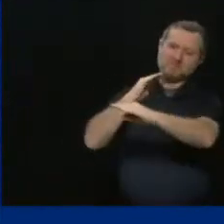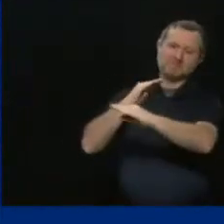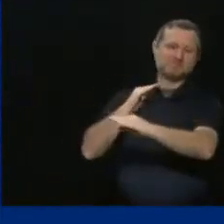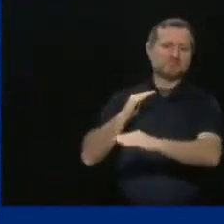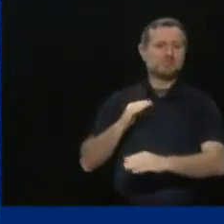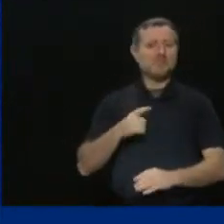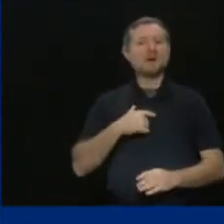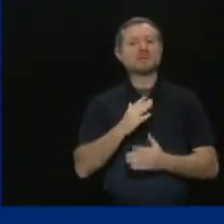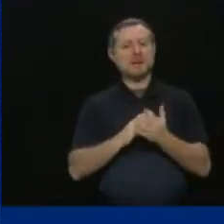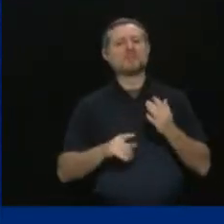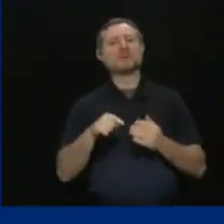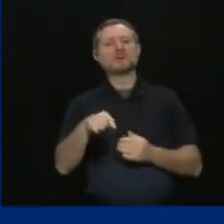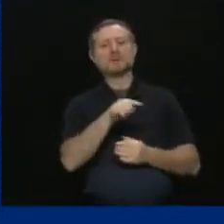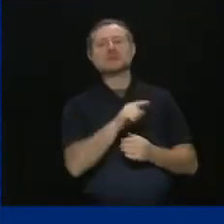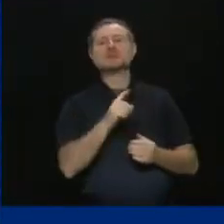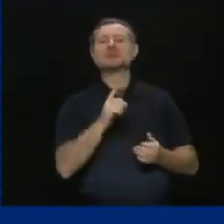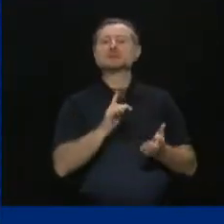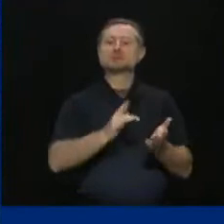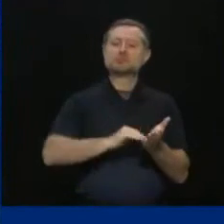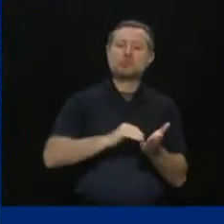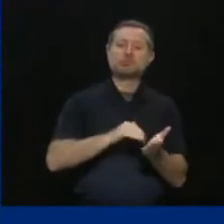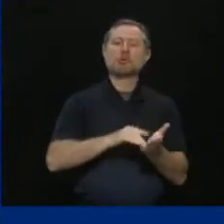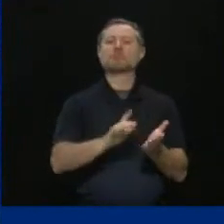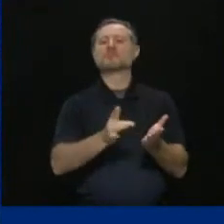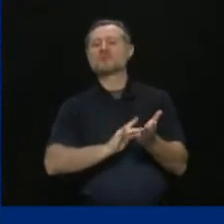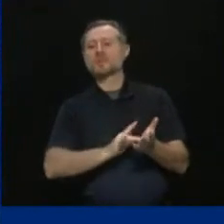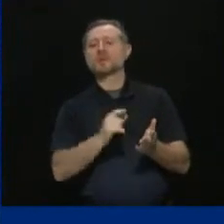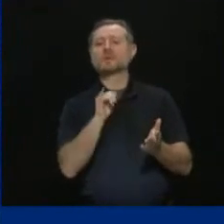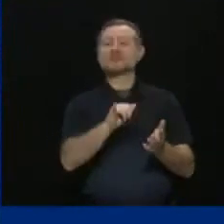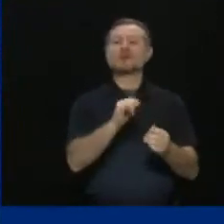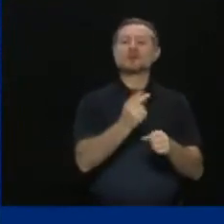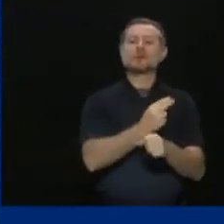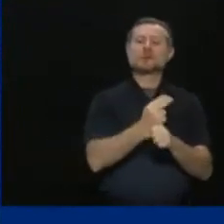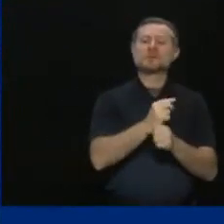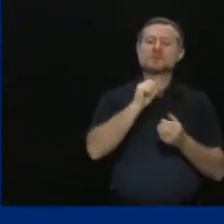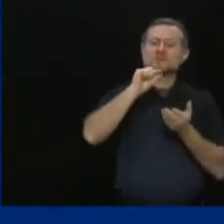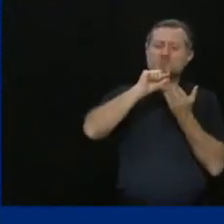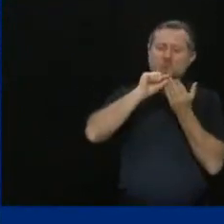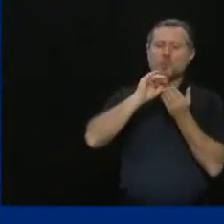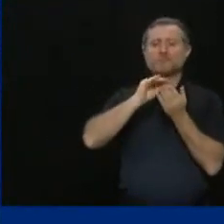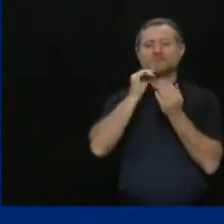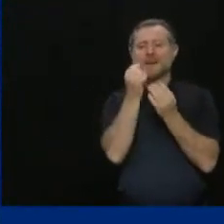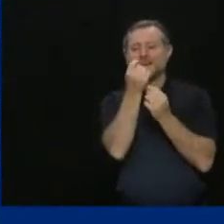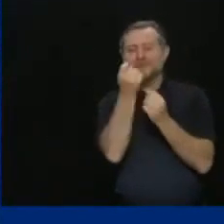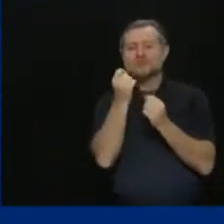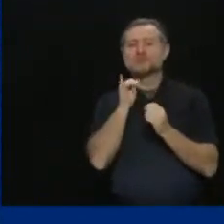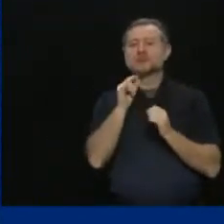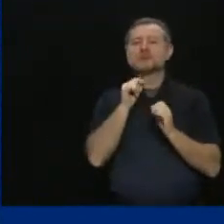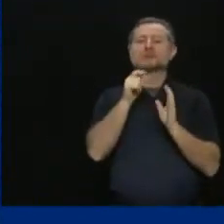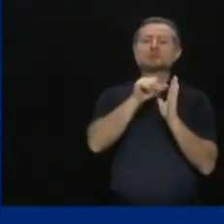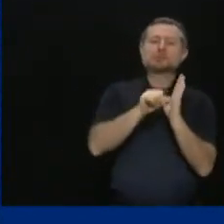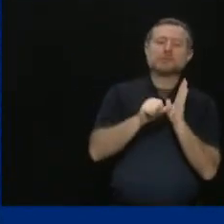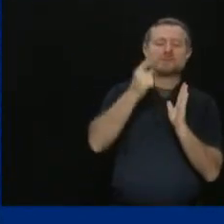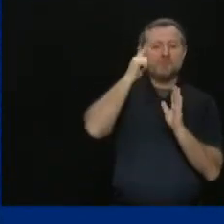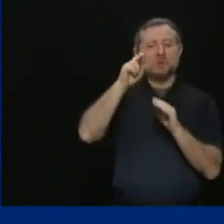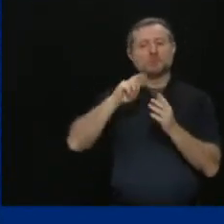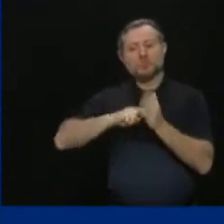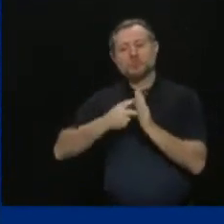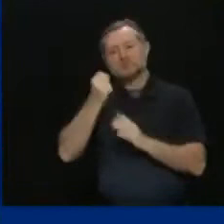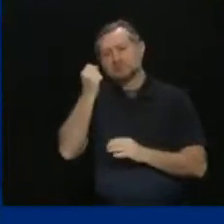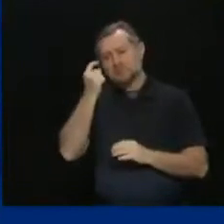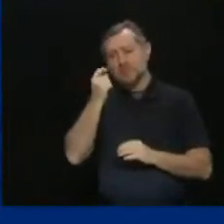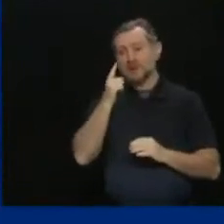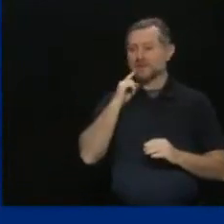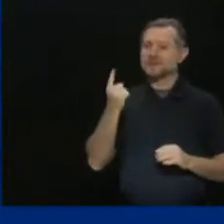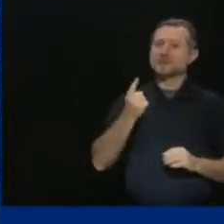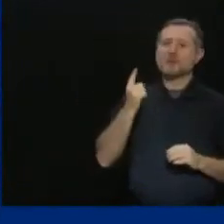doctors, and doctors use it in smaller quantities when they are dealing with surgeries, so I understand that. But I don't think someone should be able to go on a mail order